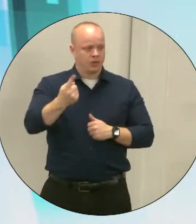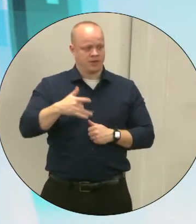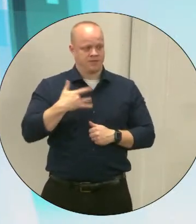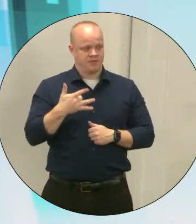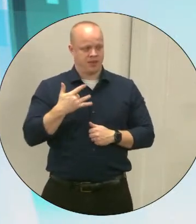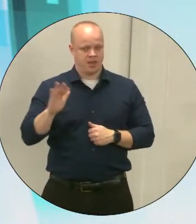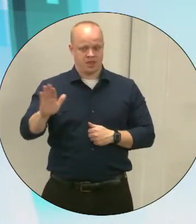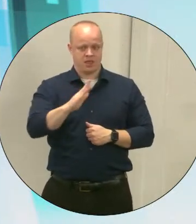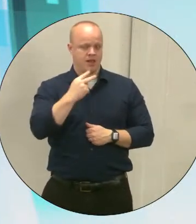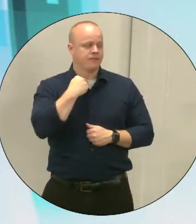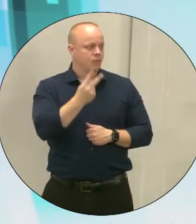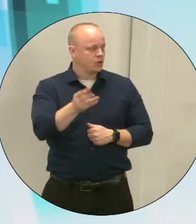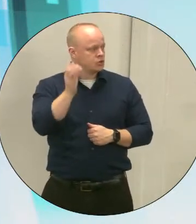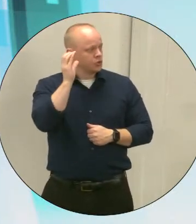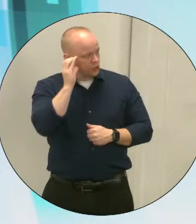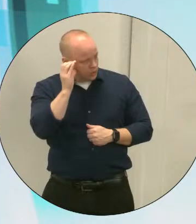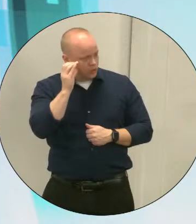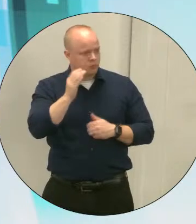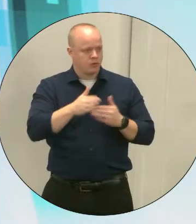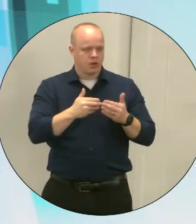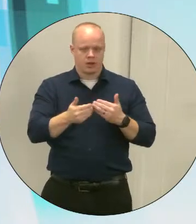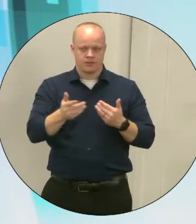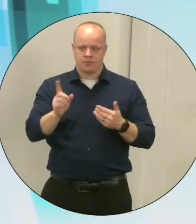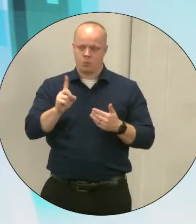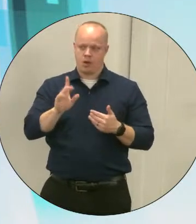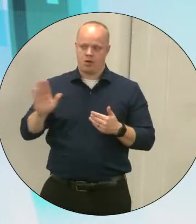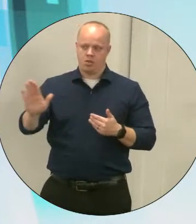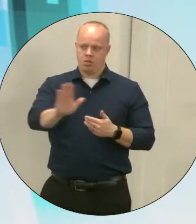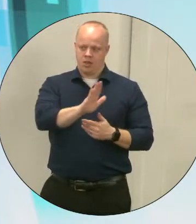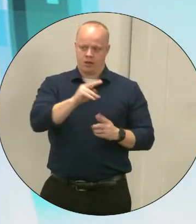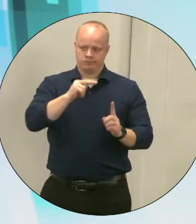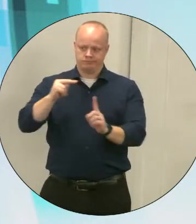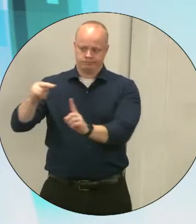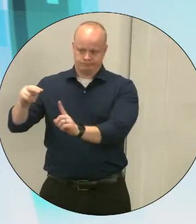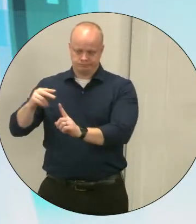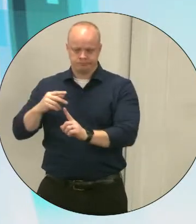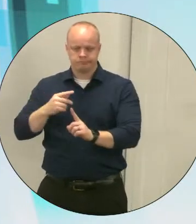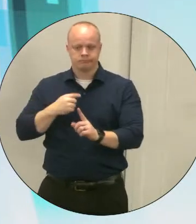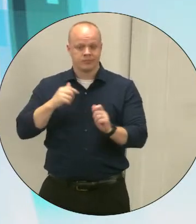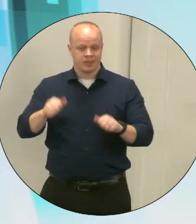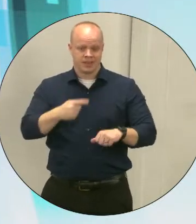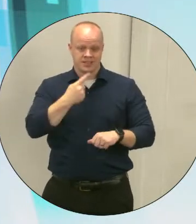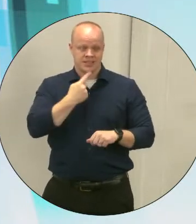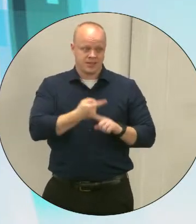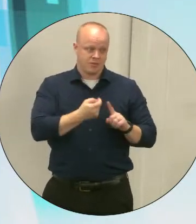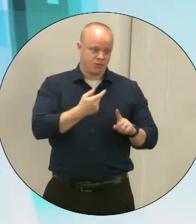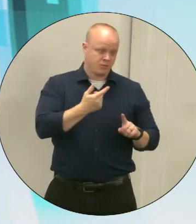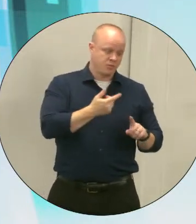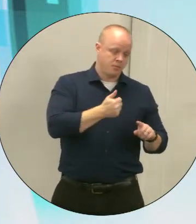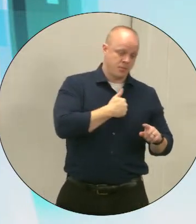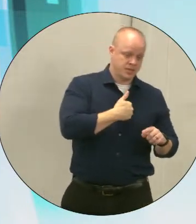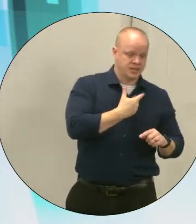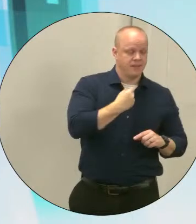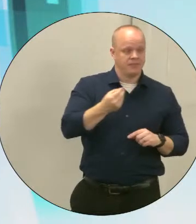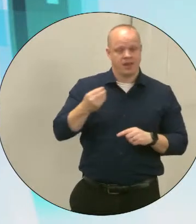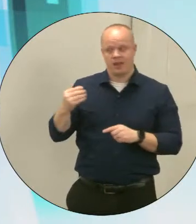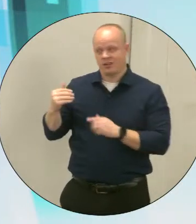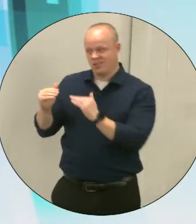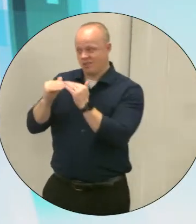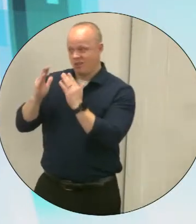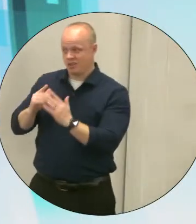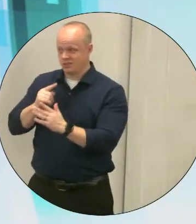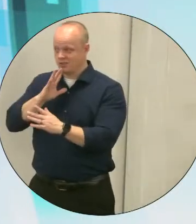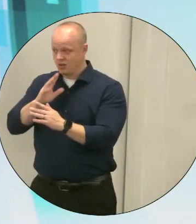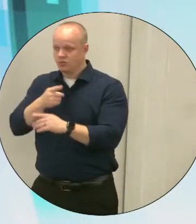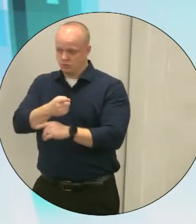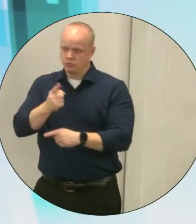that their voice was heard regardless of where they ended up. And I can just say for myself and the colleagues that I had spoke to, you